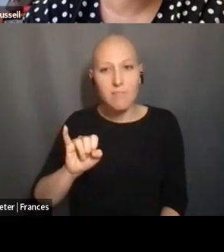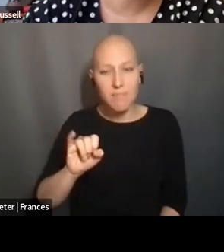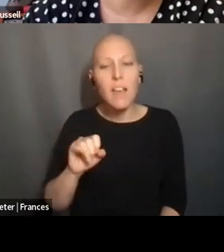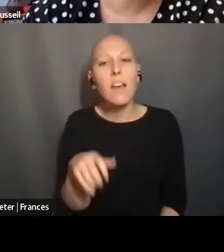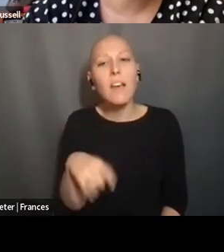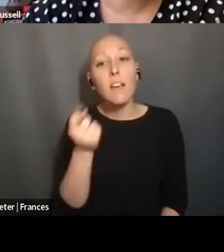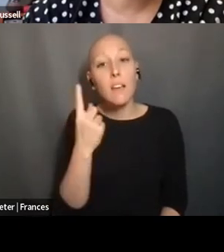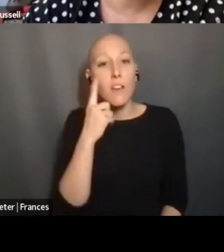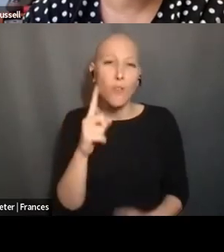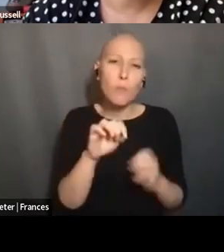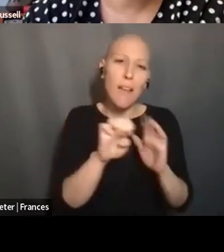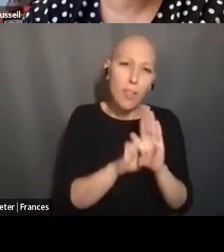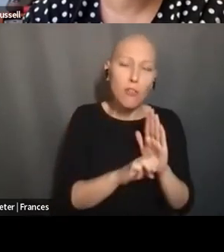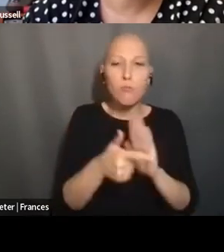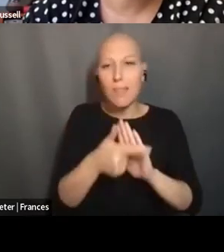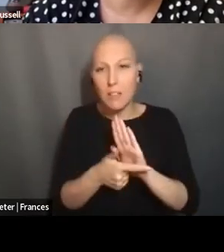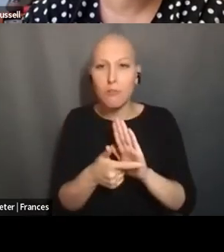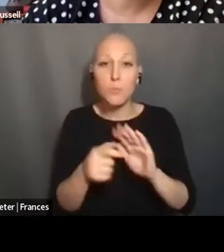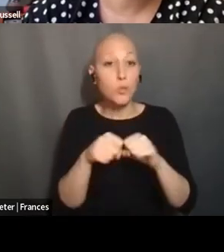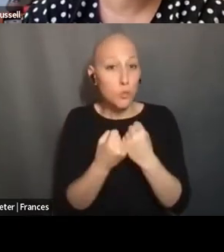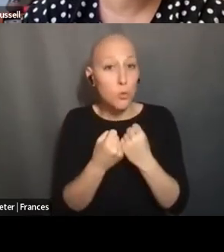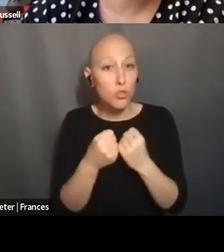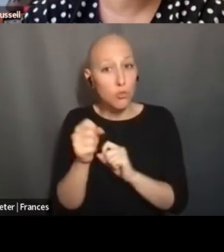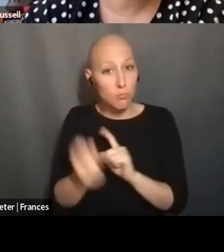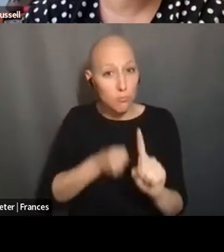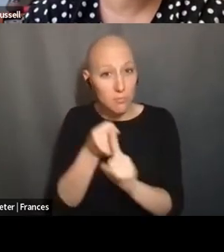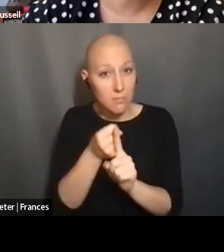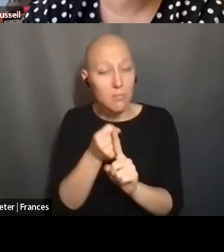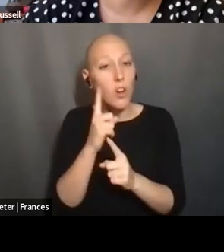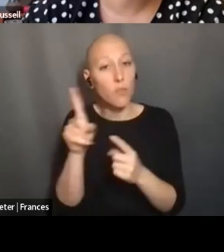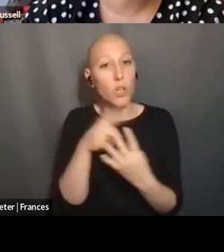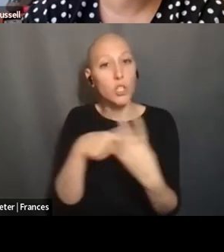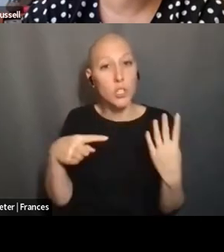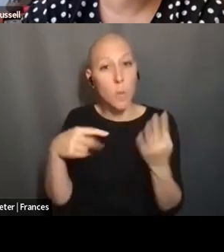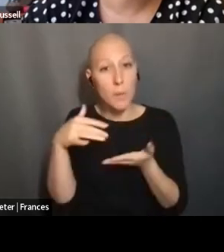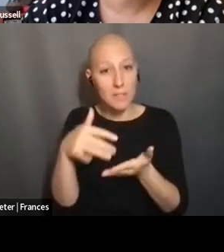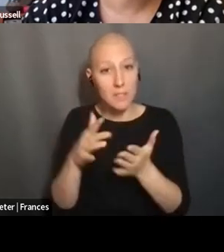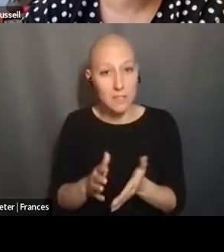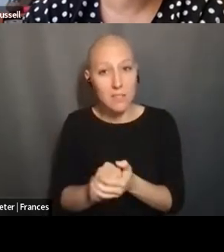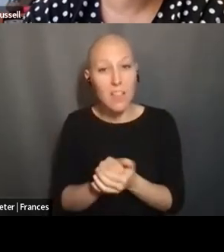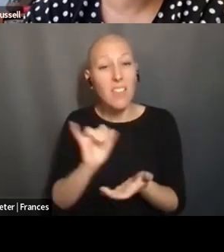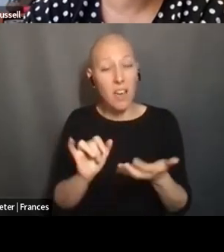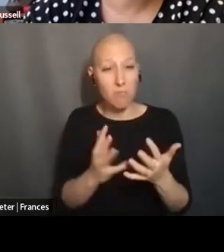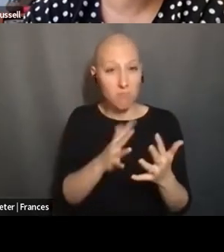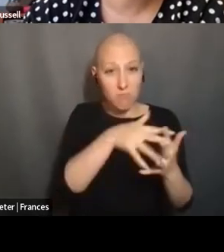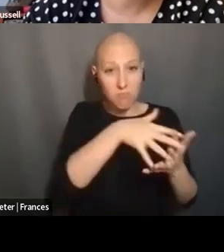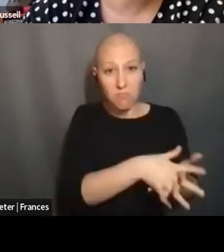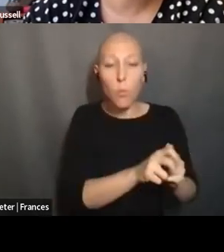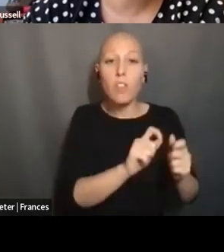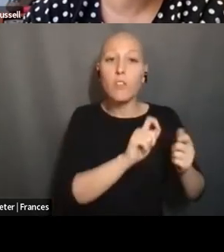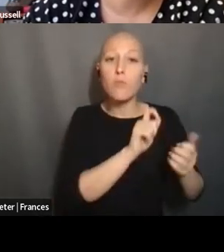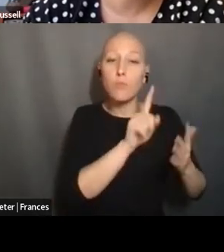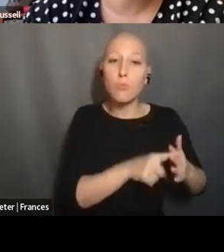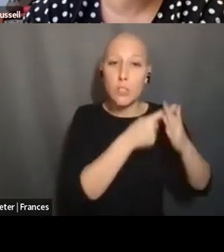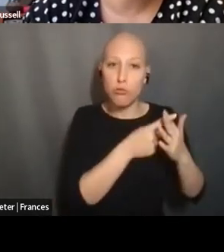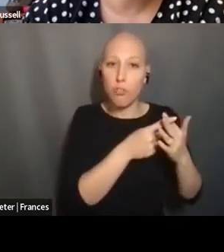ethical, legal, and social implications of genomics, was written into the original funding legislation. And it